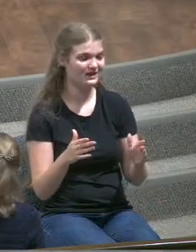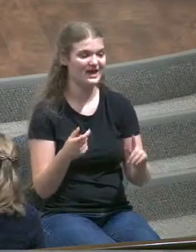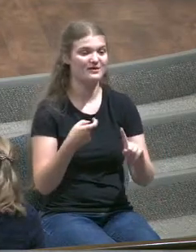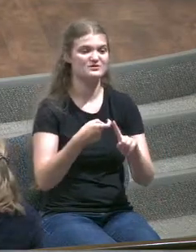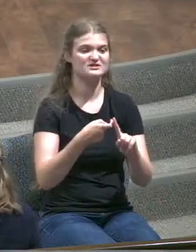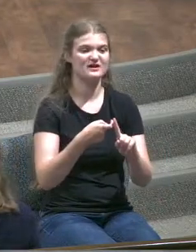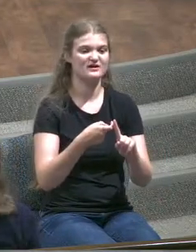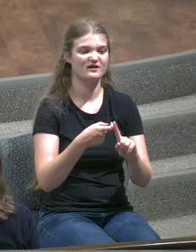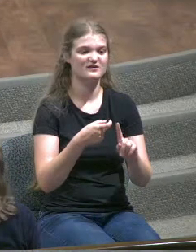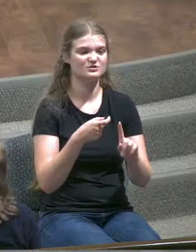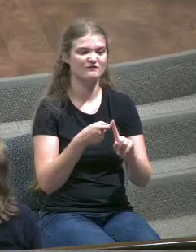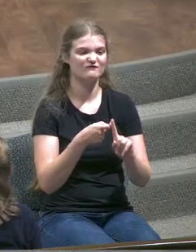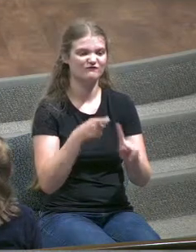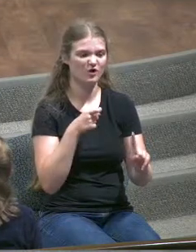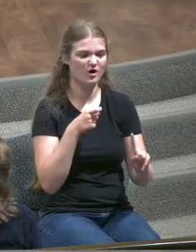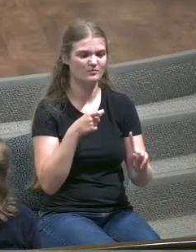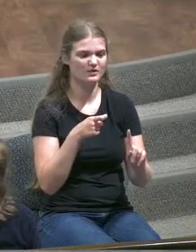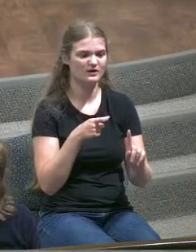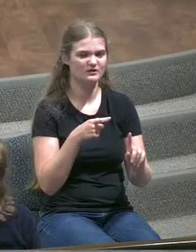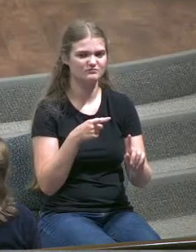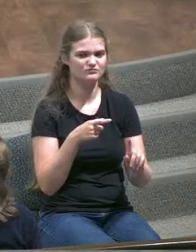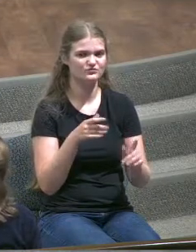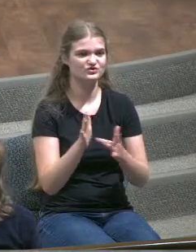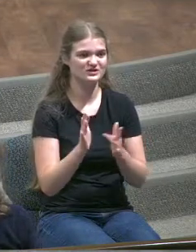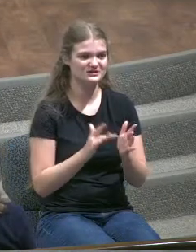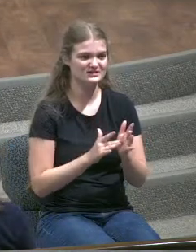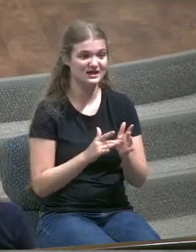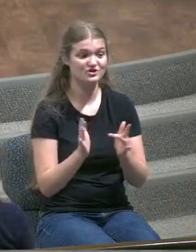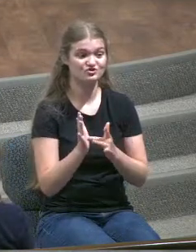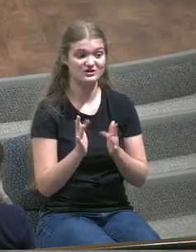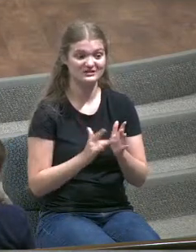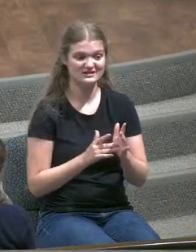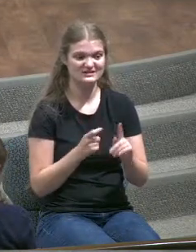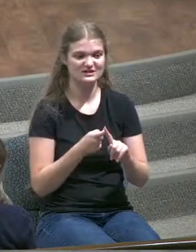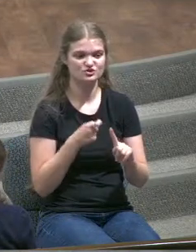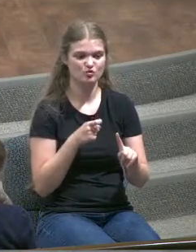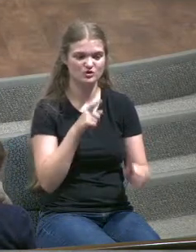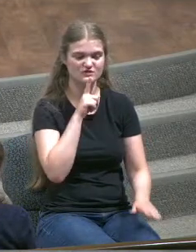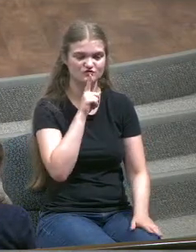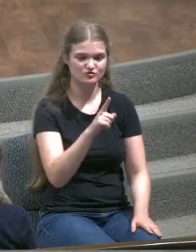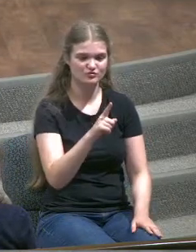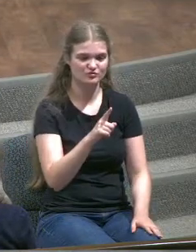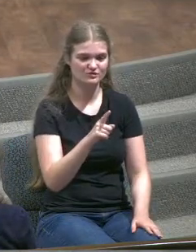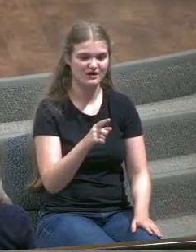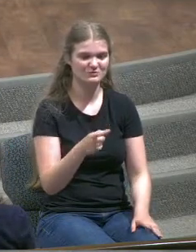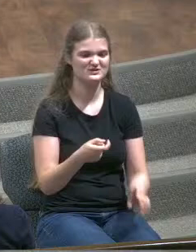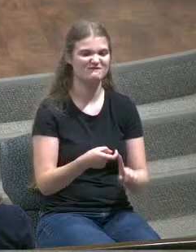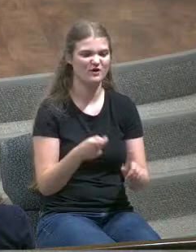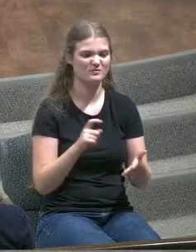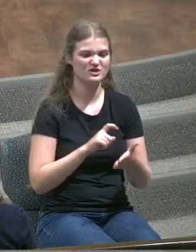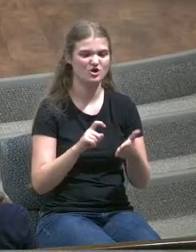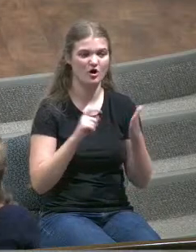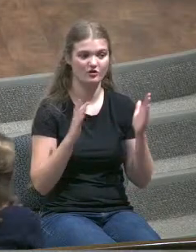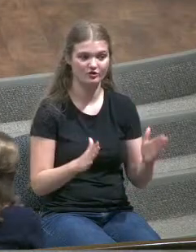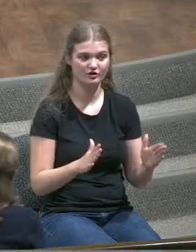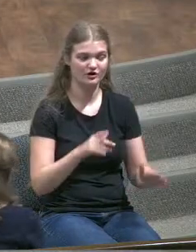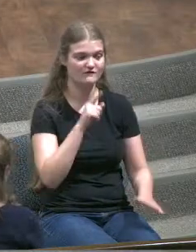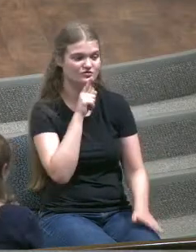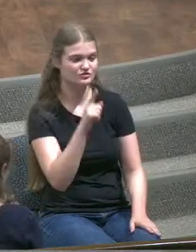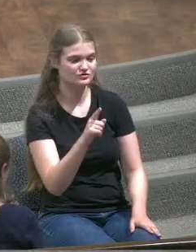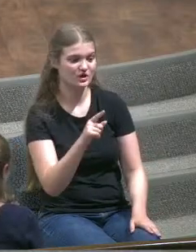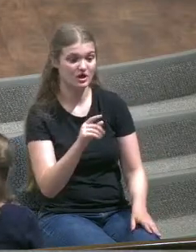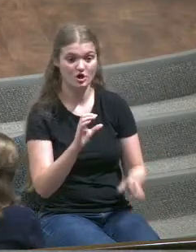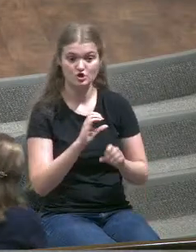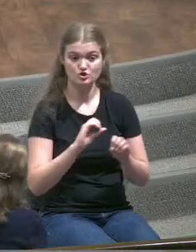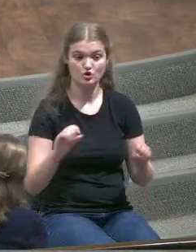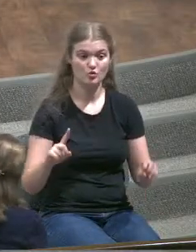straight from the horse's mouth, right? It was straight from the author of that truth. No one else in the